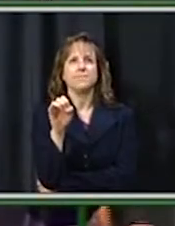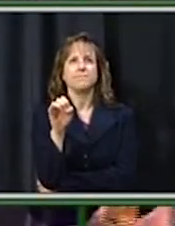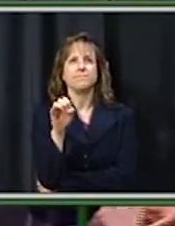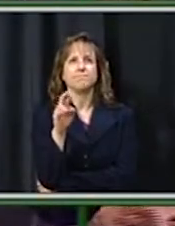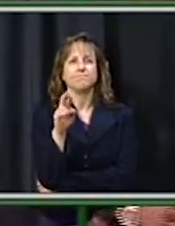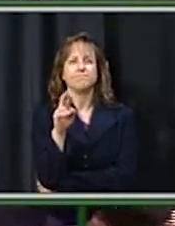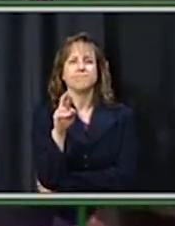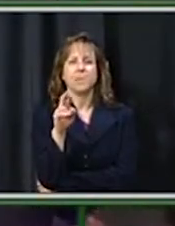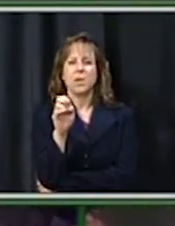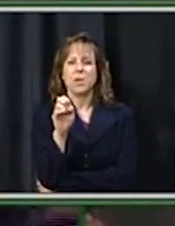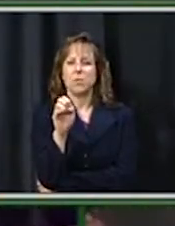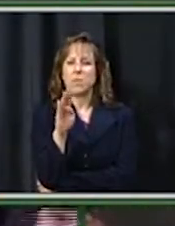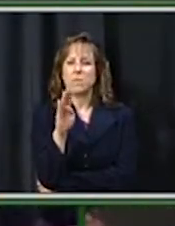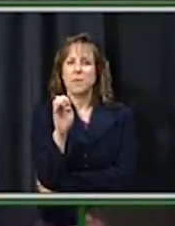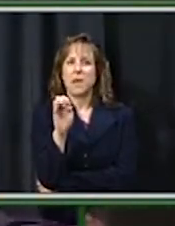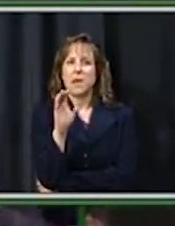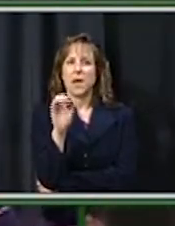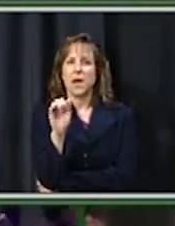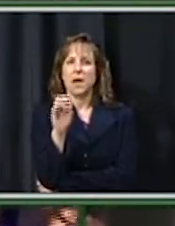Rebecca Varela.